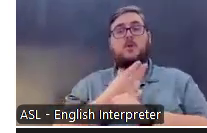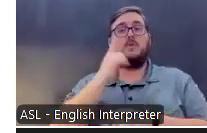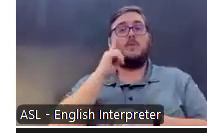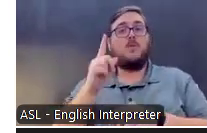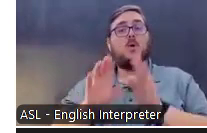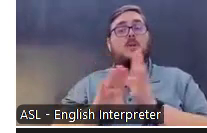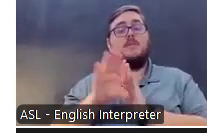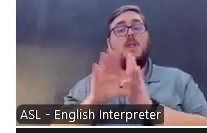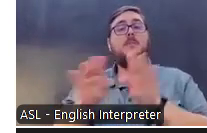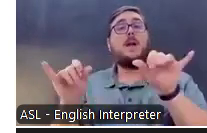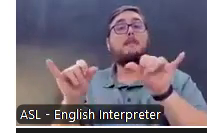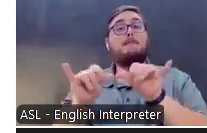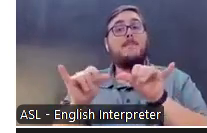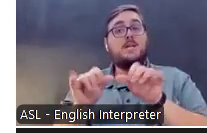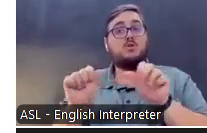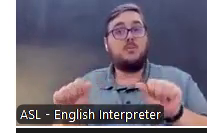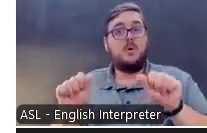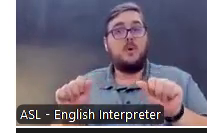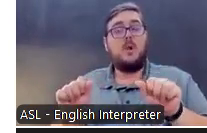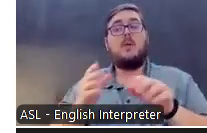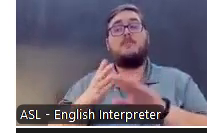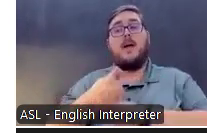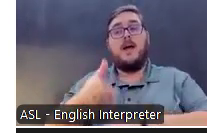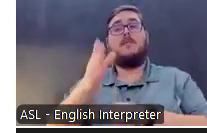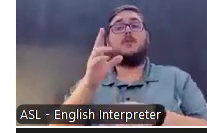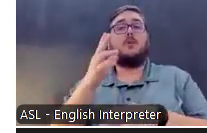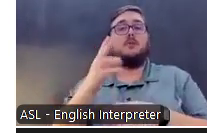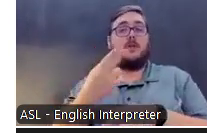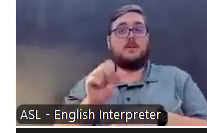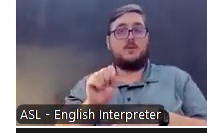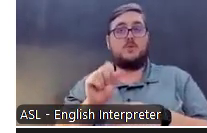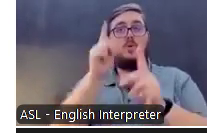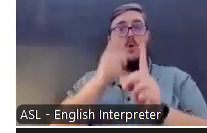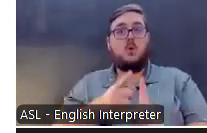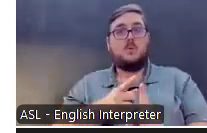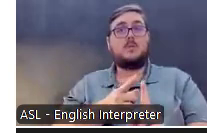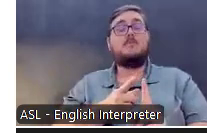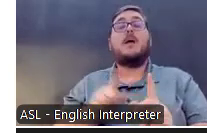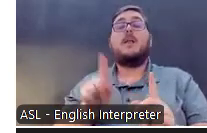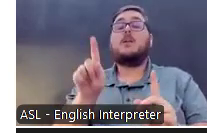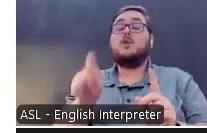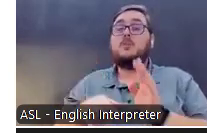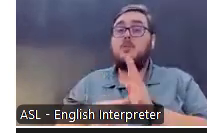post-secondary goals. These goals should be reviewed and updated at least annually.